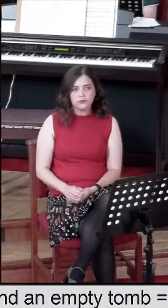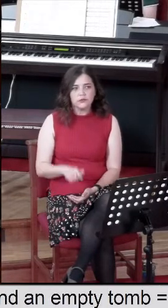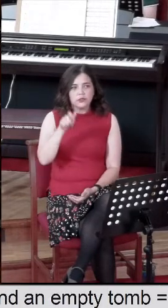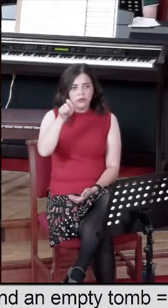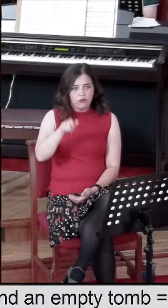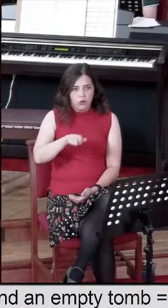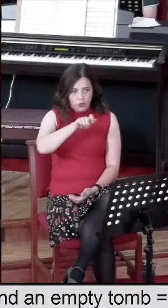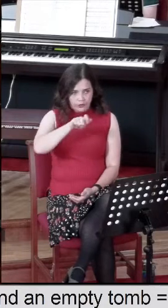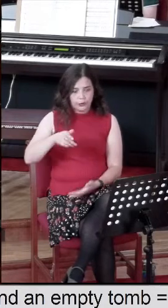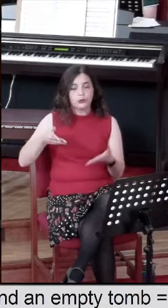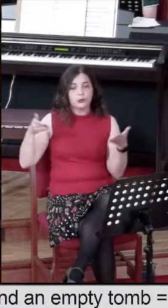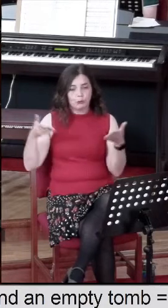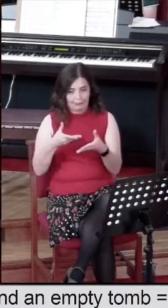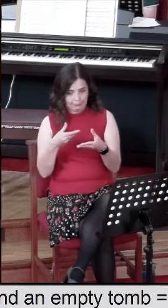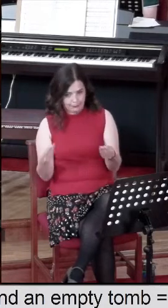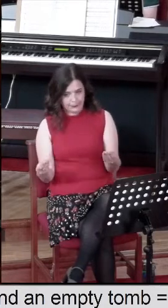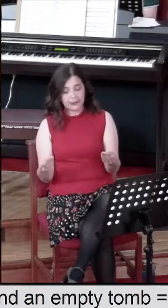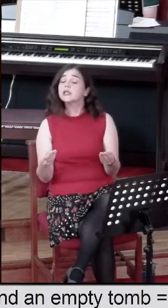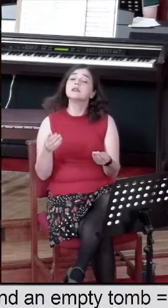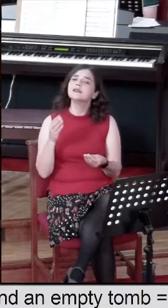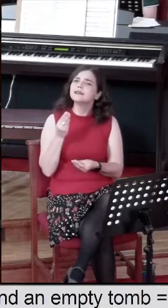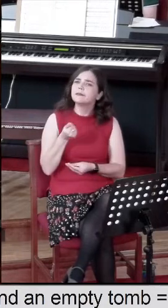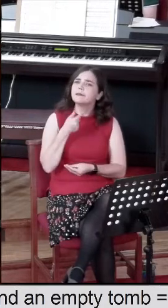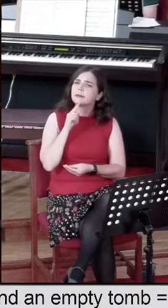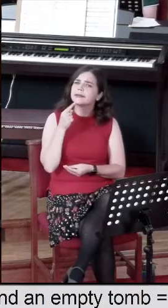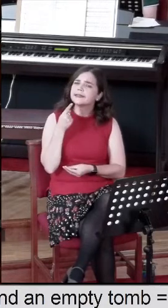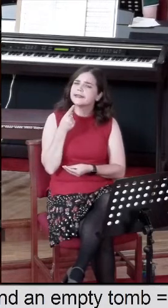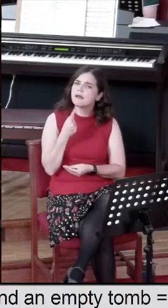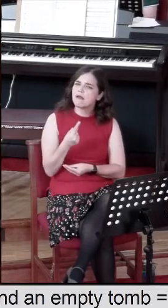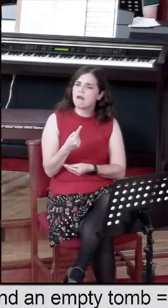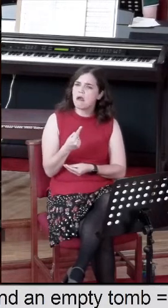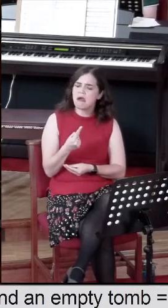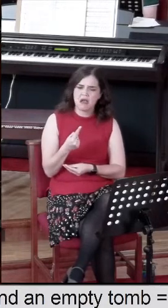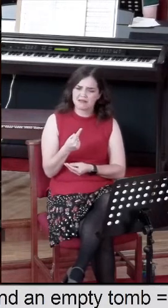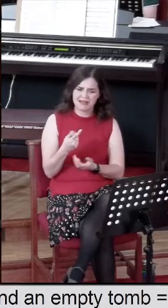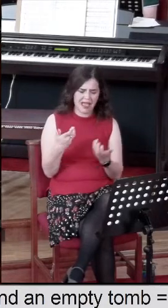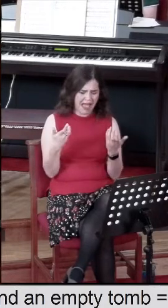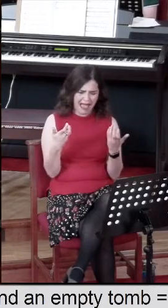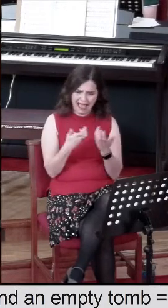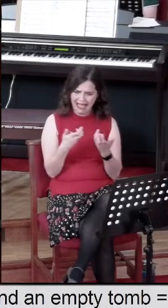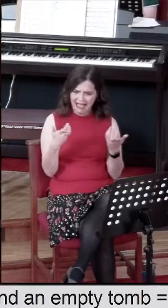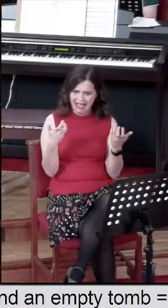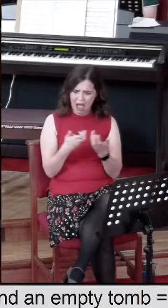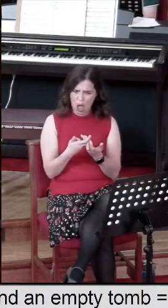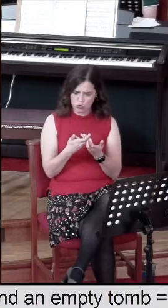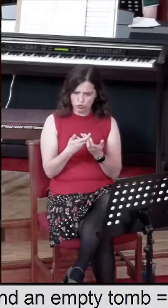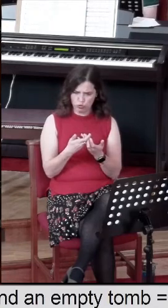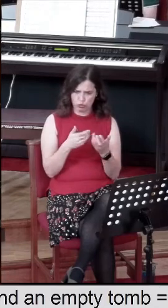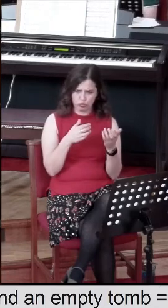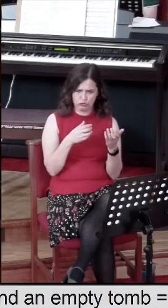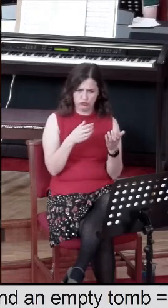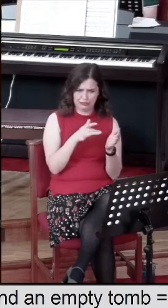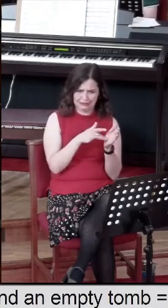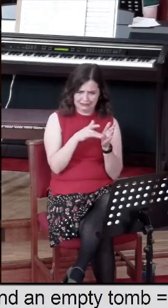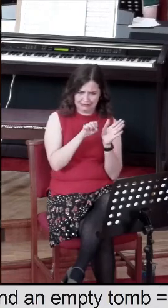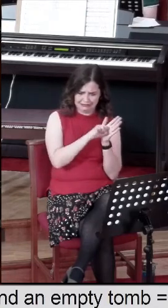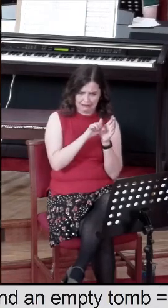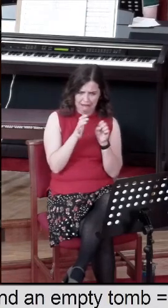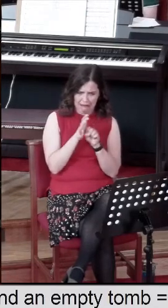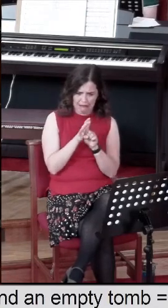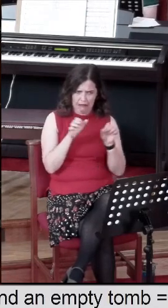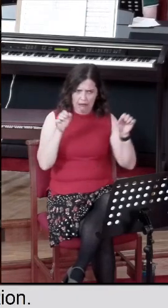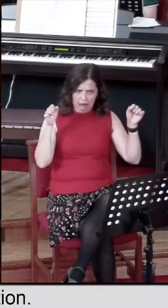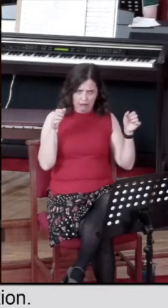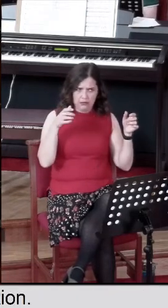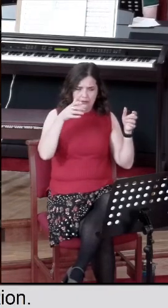an empty tomb. And you know, some people, they say, I don't see how if Jesus died on the cross and then they came along and